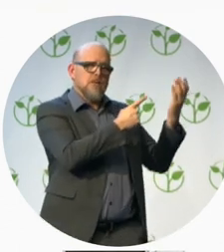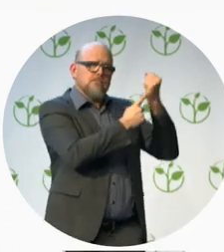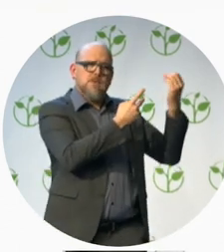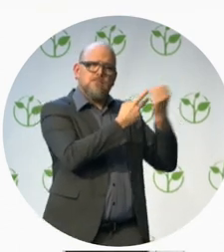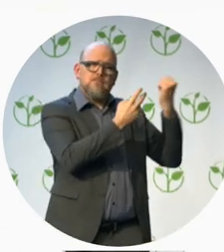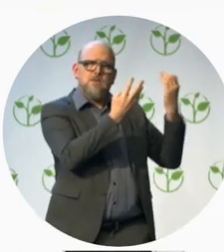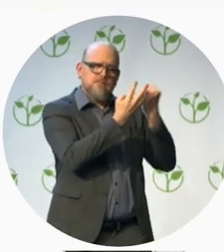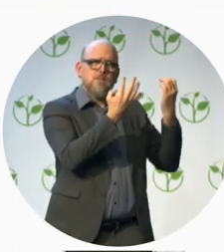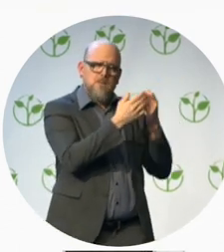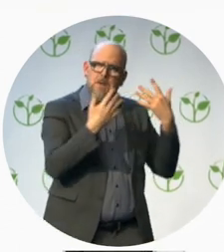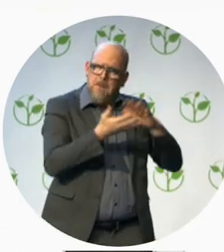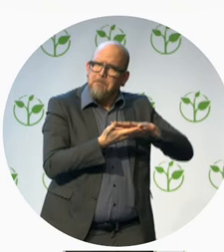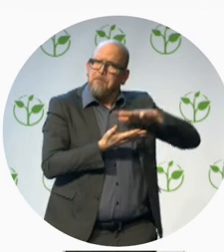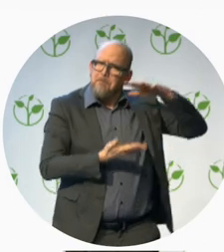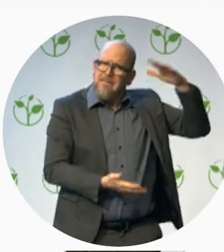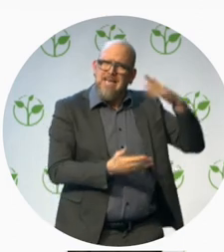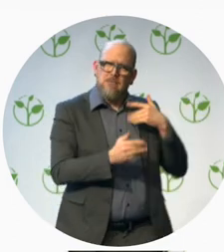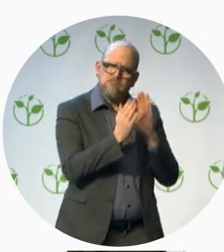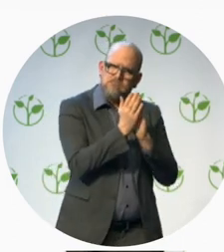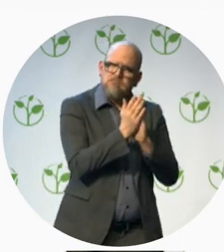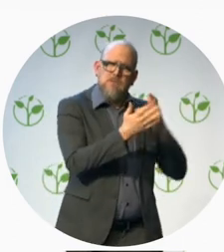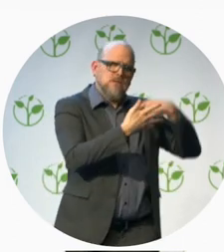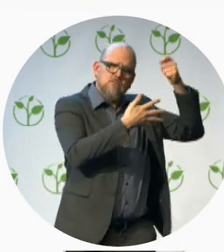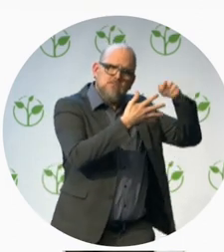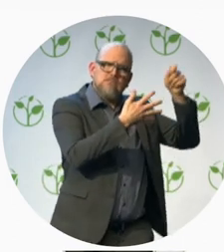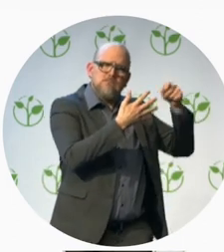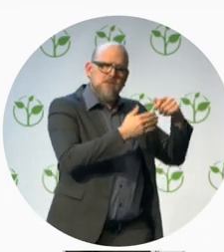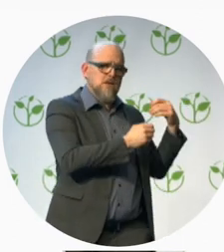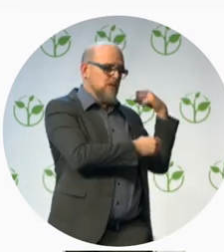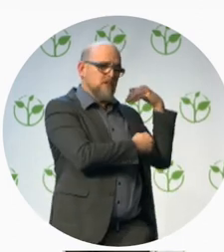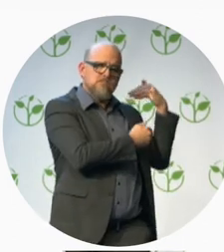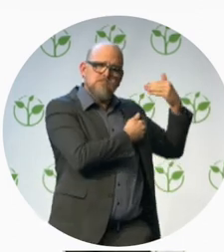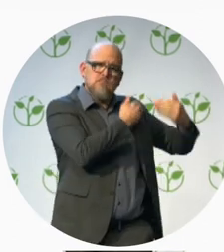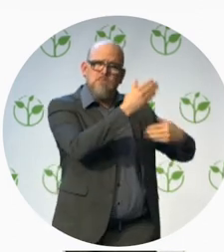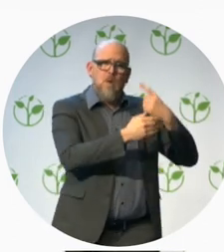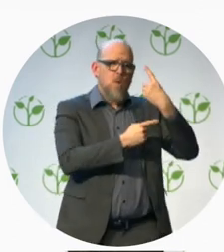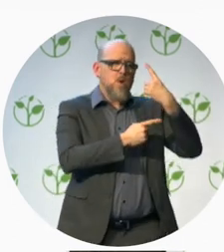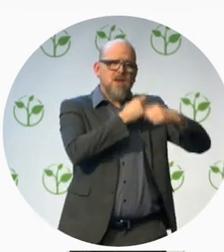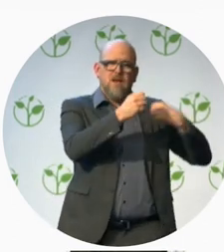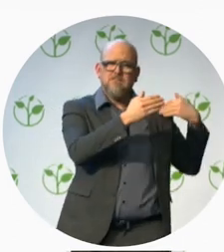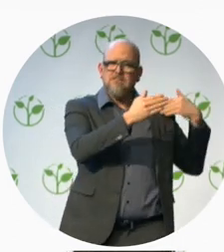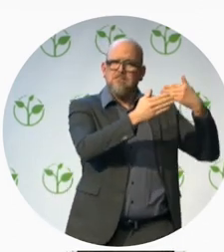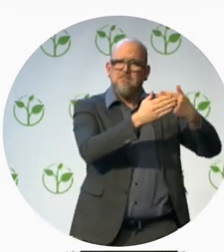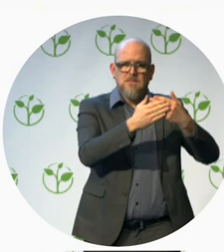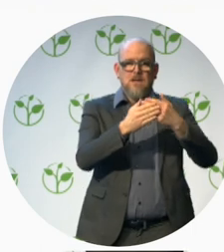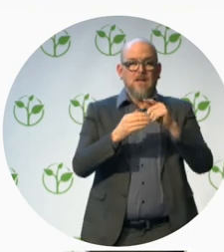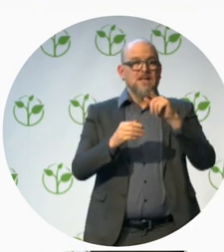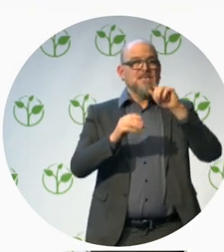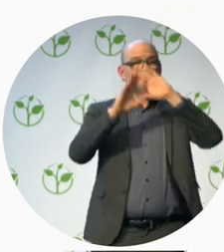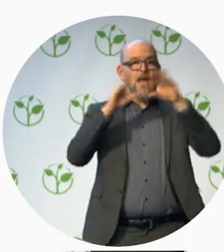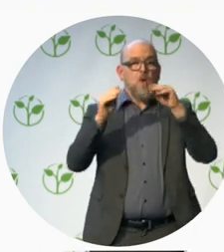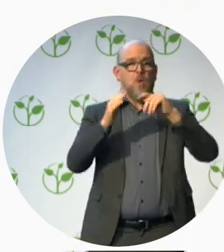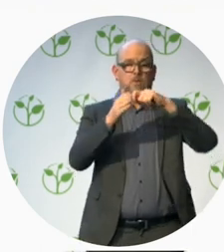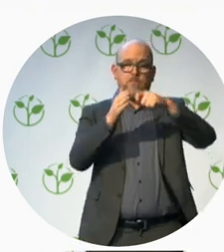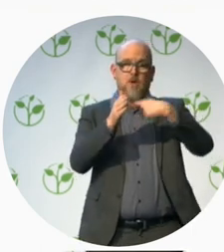And every year, this is really why Zero was set up, was to identify innovative practices